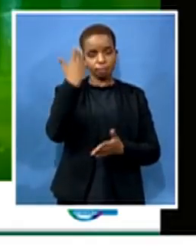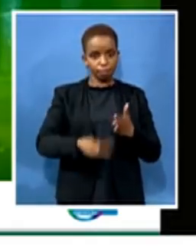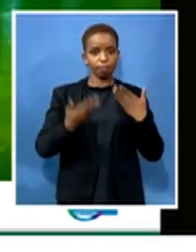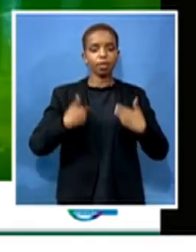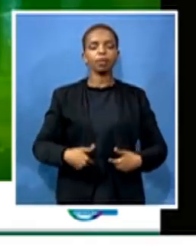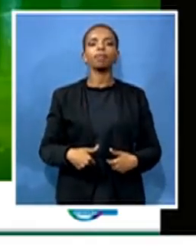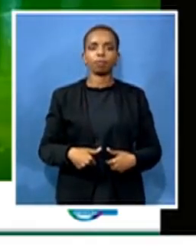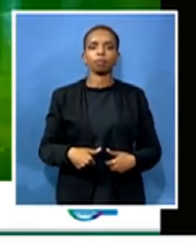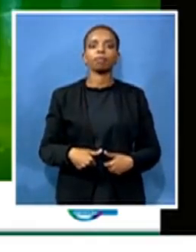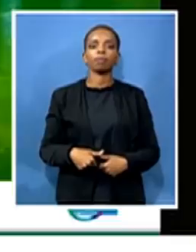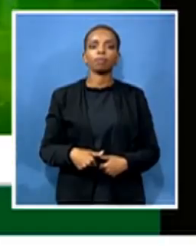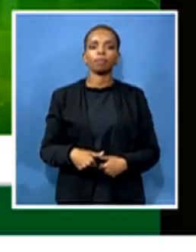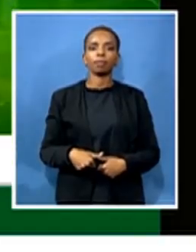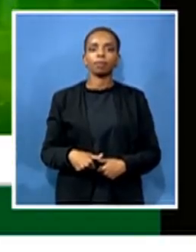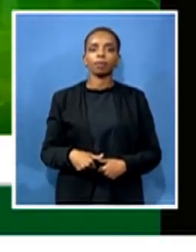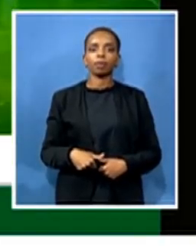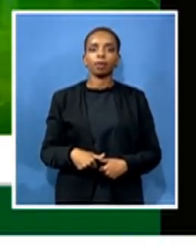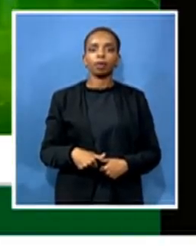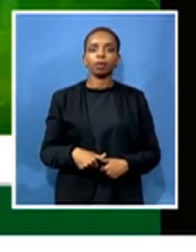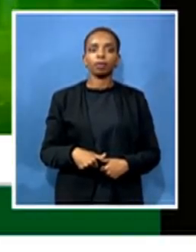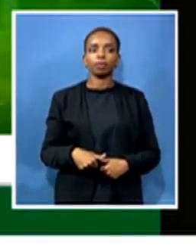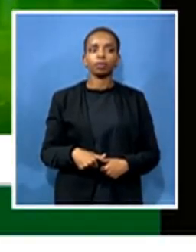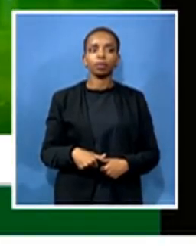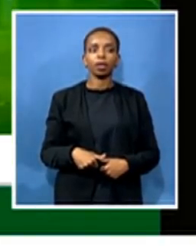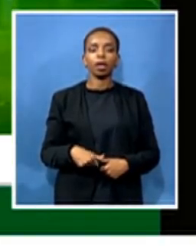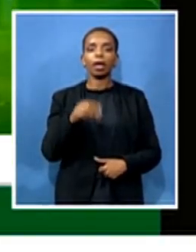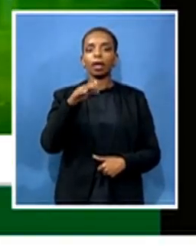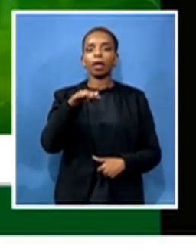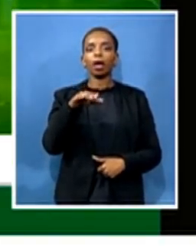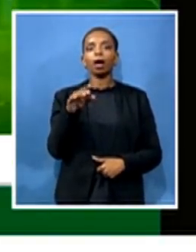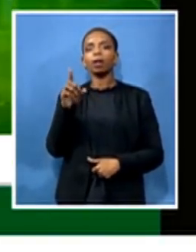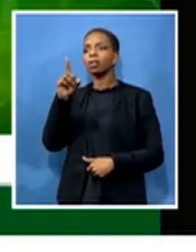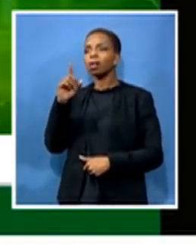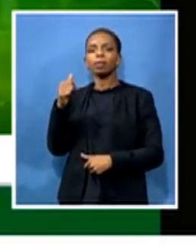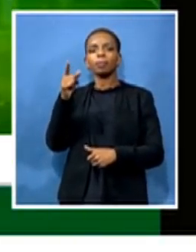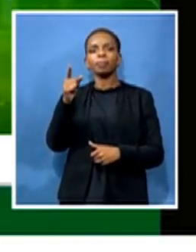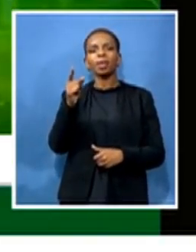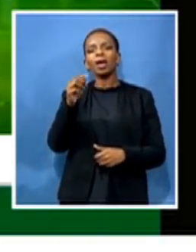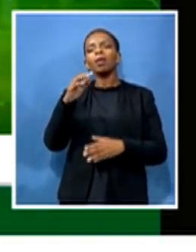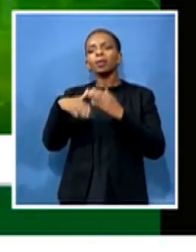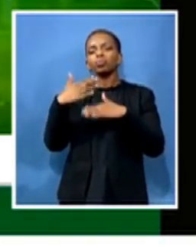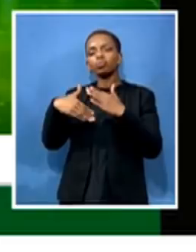Chairperson. I will proceed with the presentation.